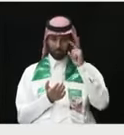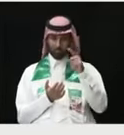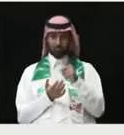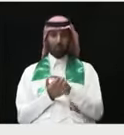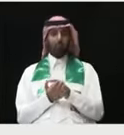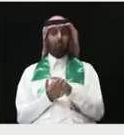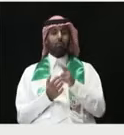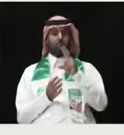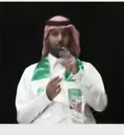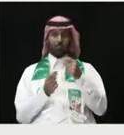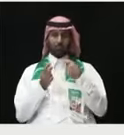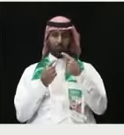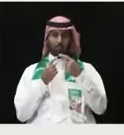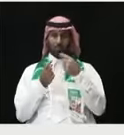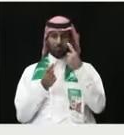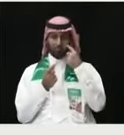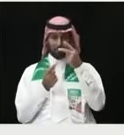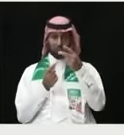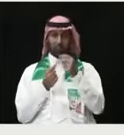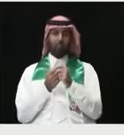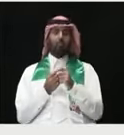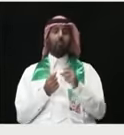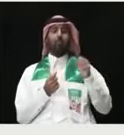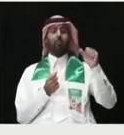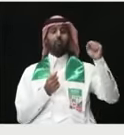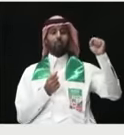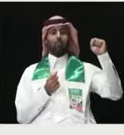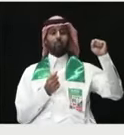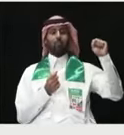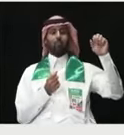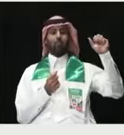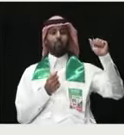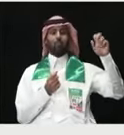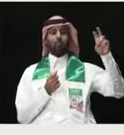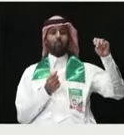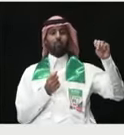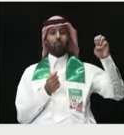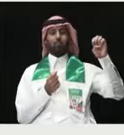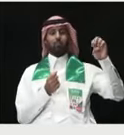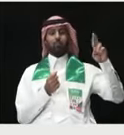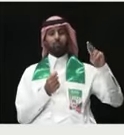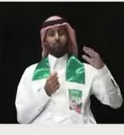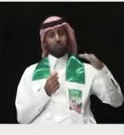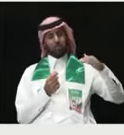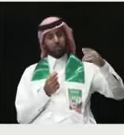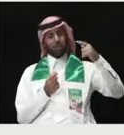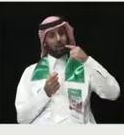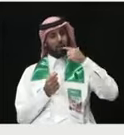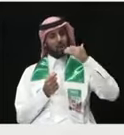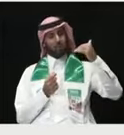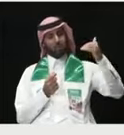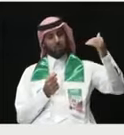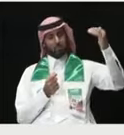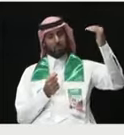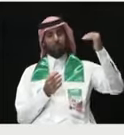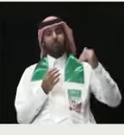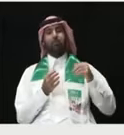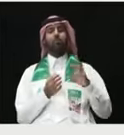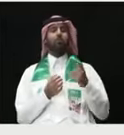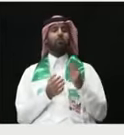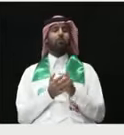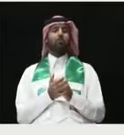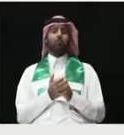same conversation. Samir grew up in Dubai. Samir grew up in Dubai. Now